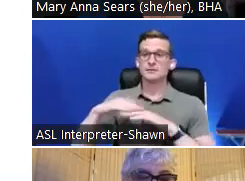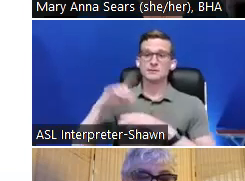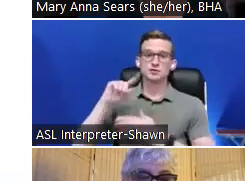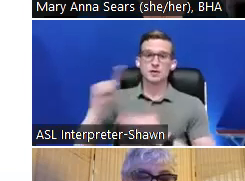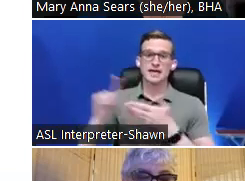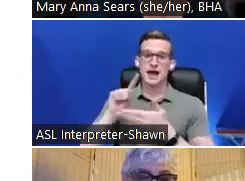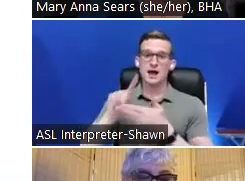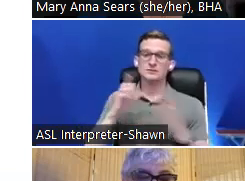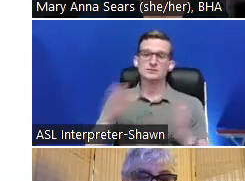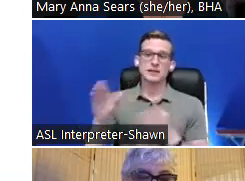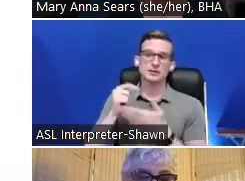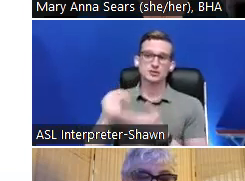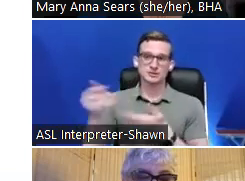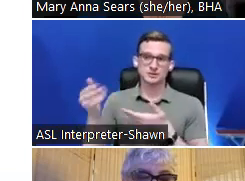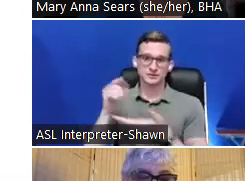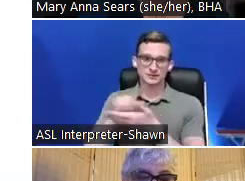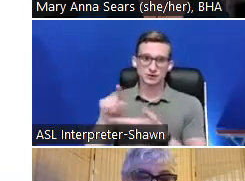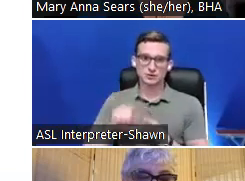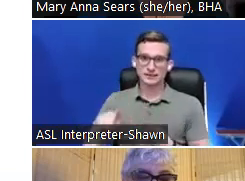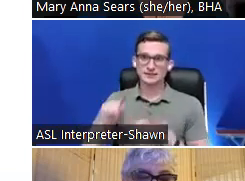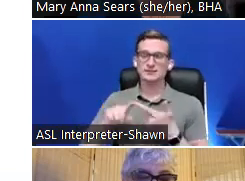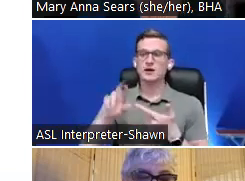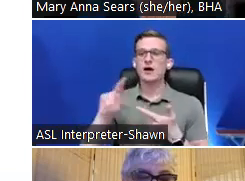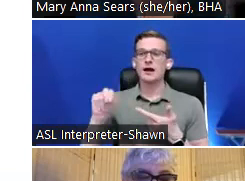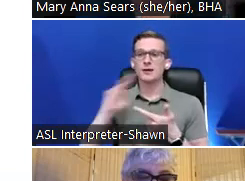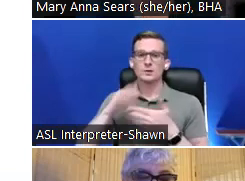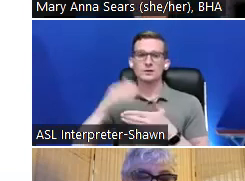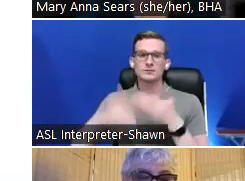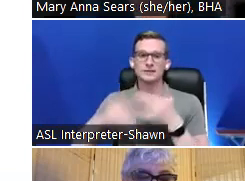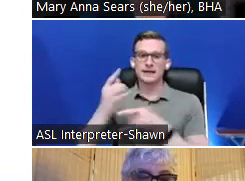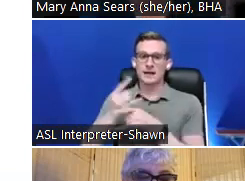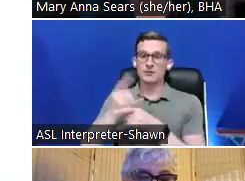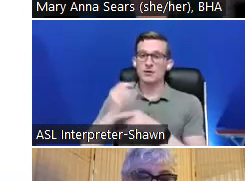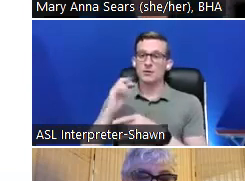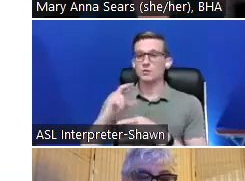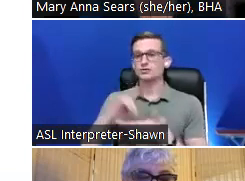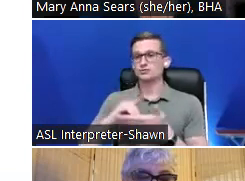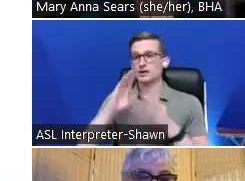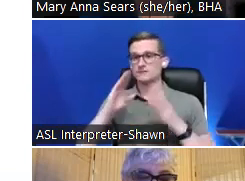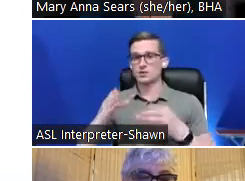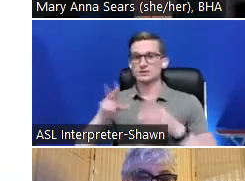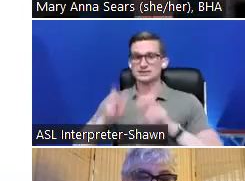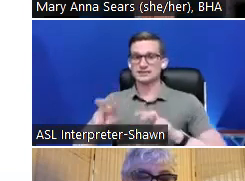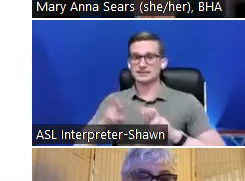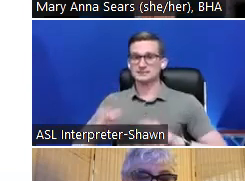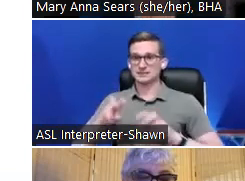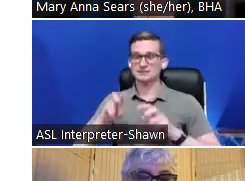or other drug-focused assessment at the time of admission. We've added if applicable here because, again, adding in the mental health option, that might not